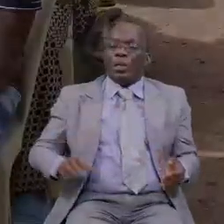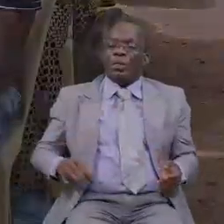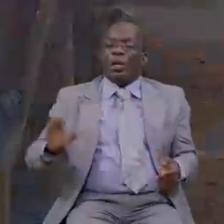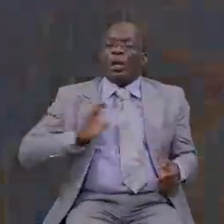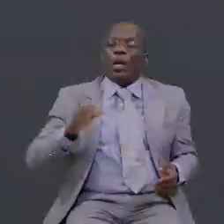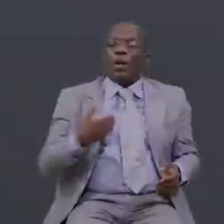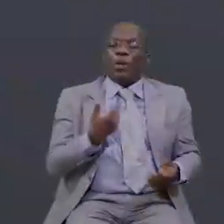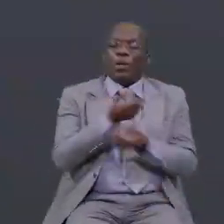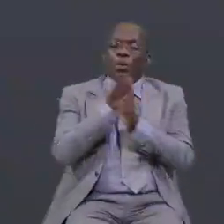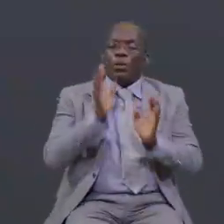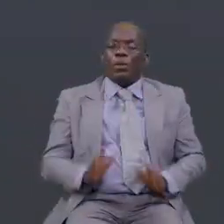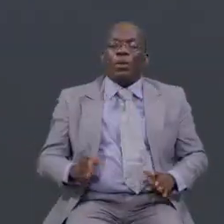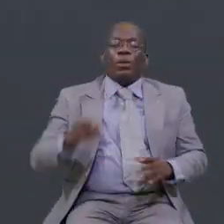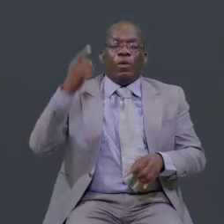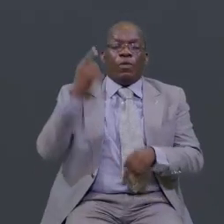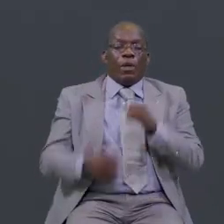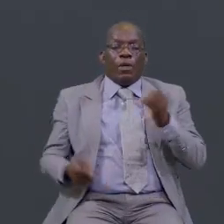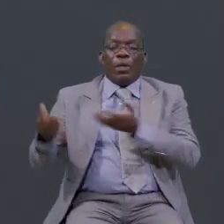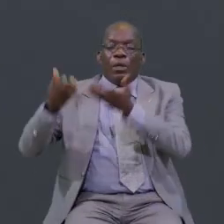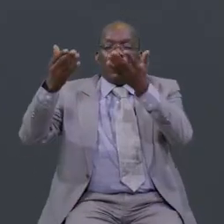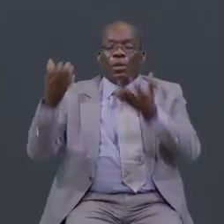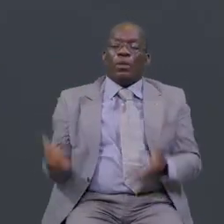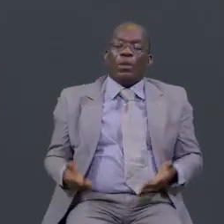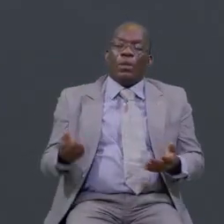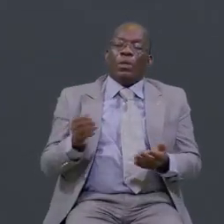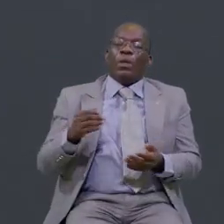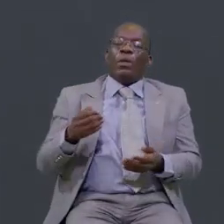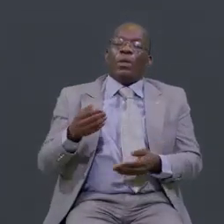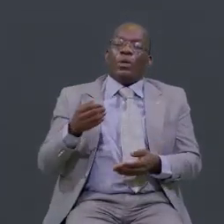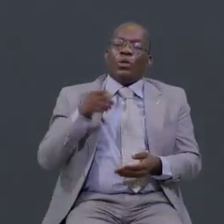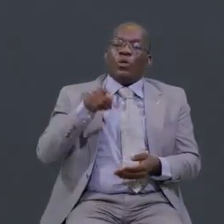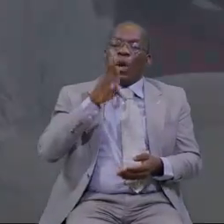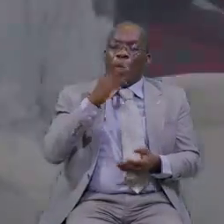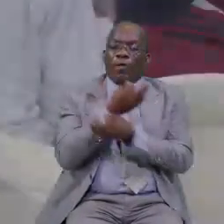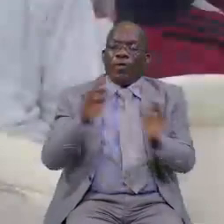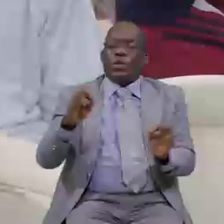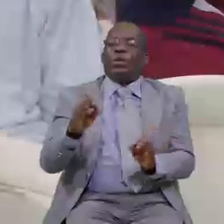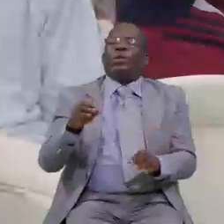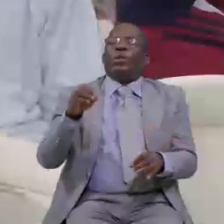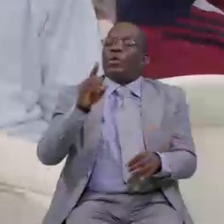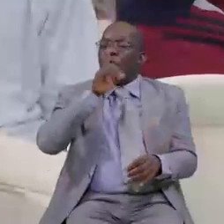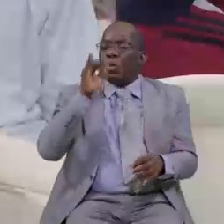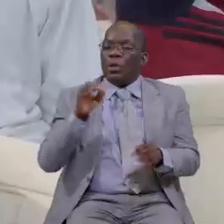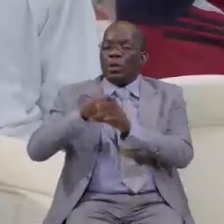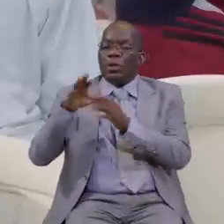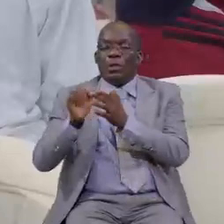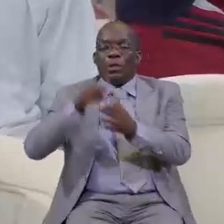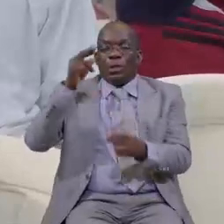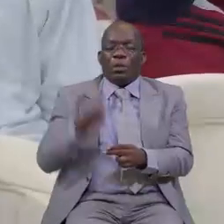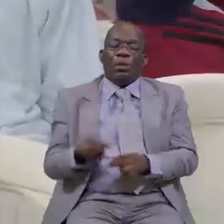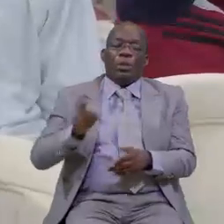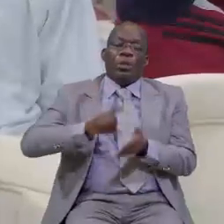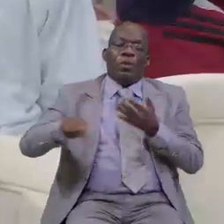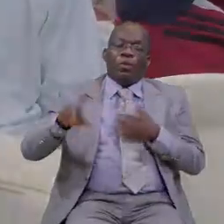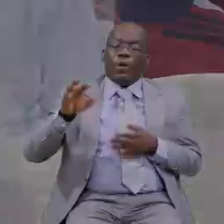final sacrifice, substitute, you're free in Jesus' name. Look at verse 10. In verse